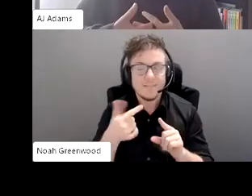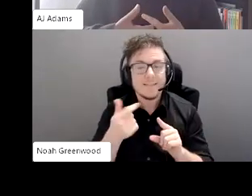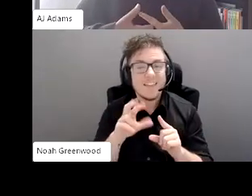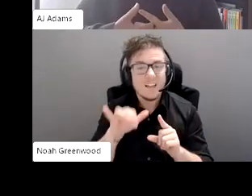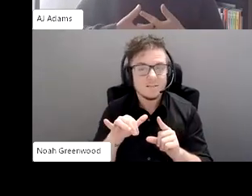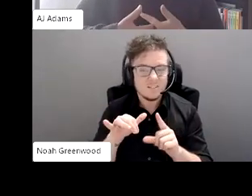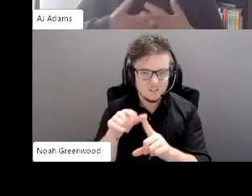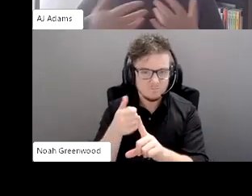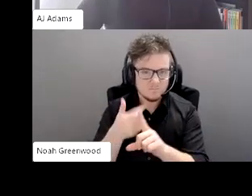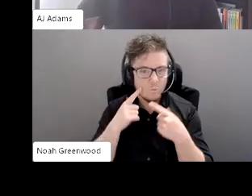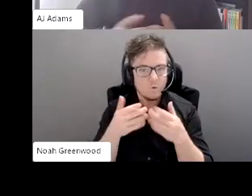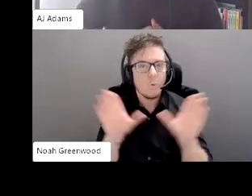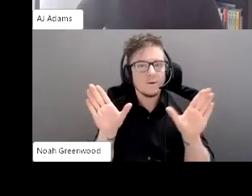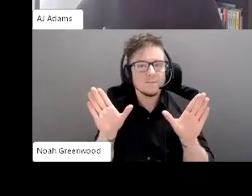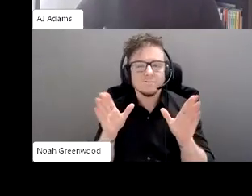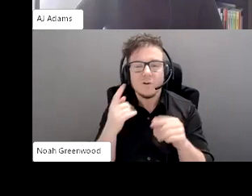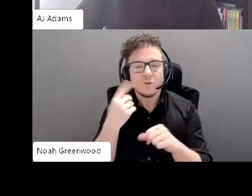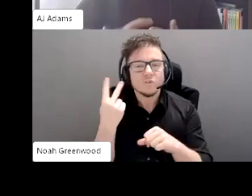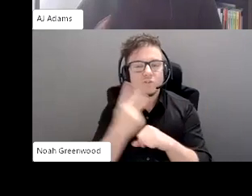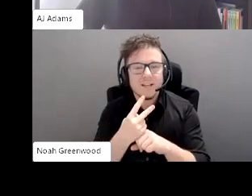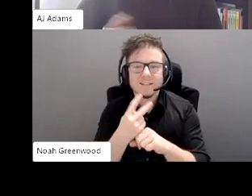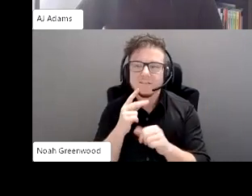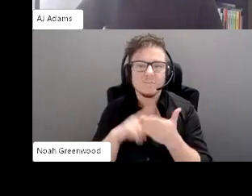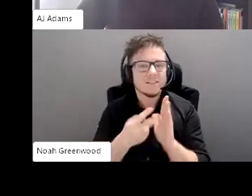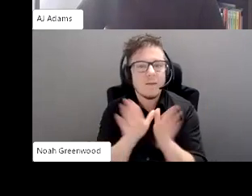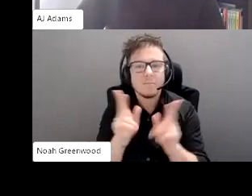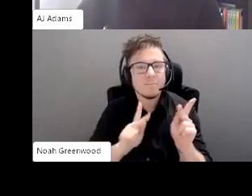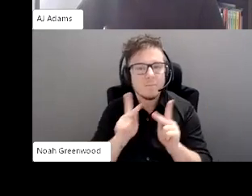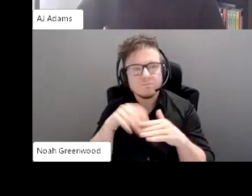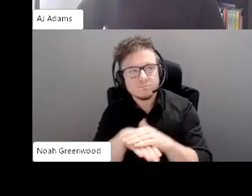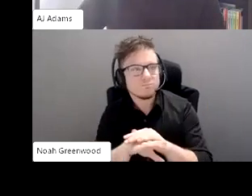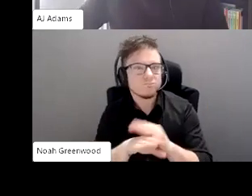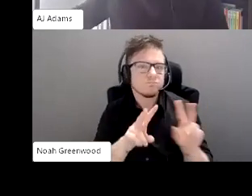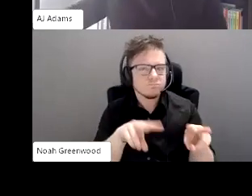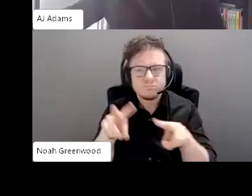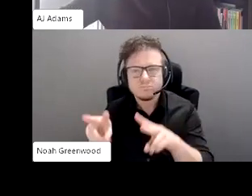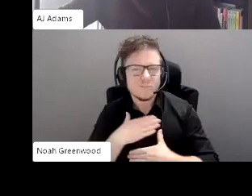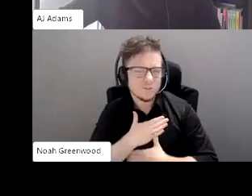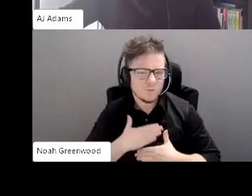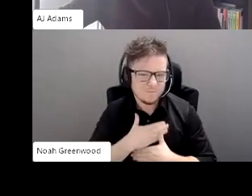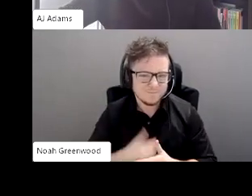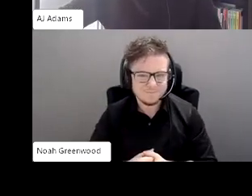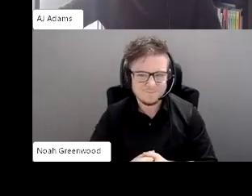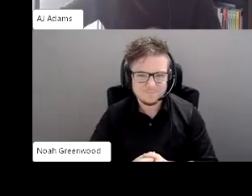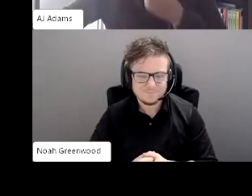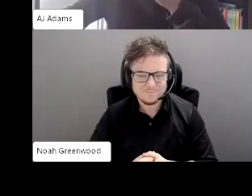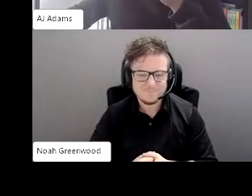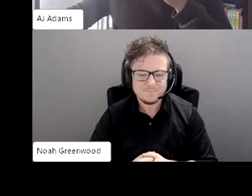was open the following 2 days as well, so the public could go and enjoy the gallery.